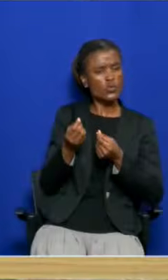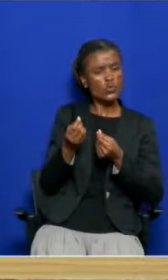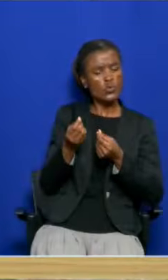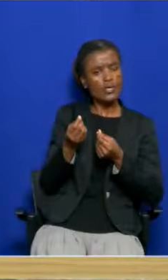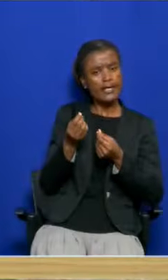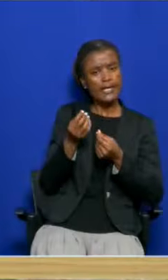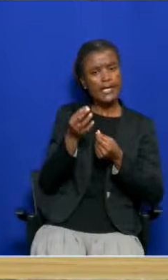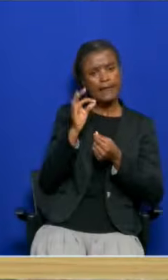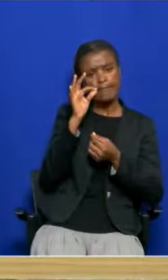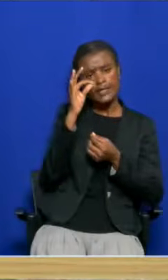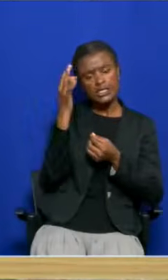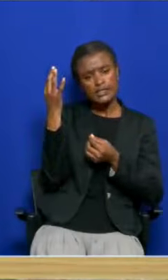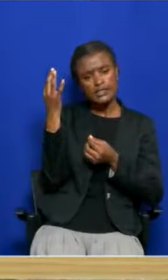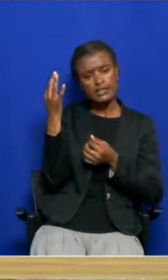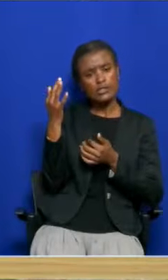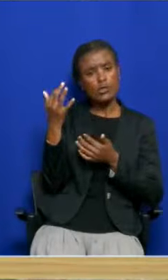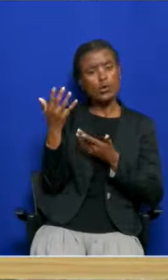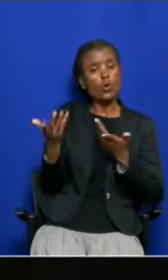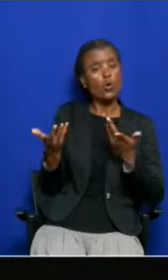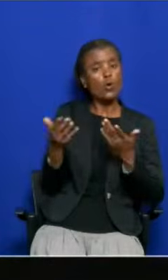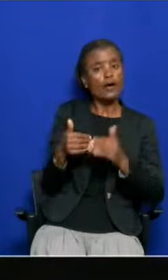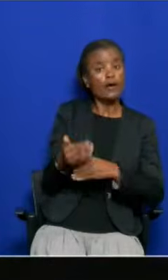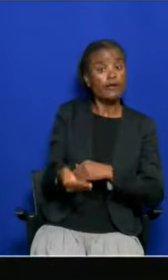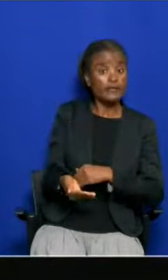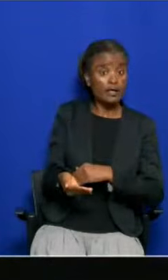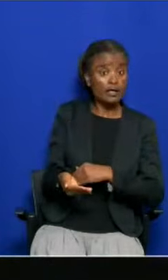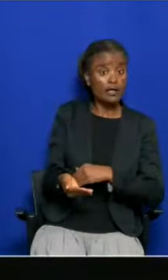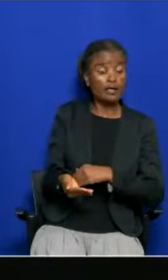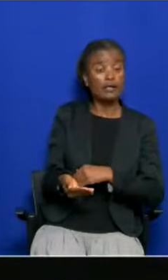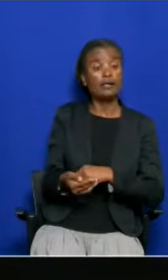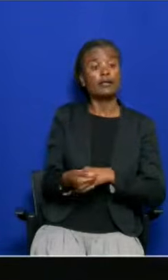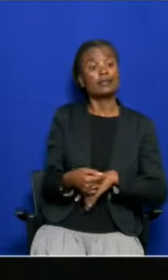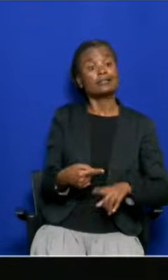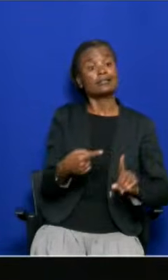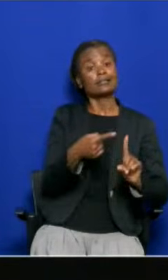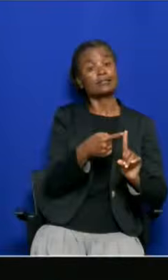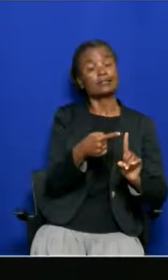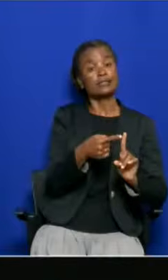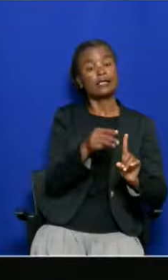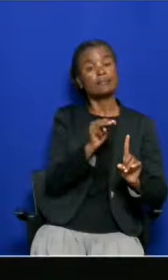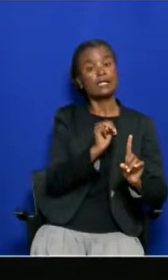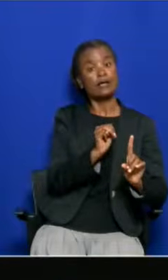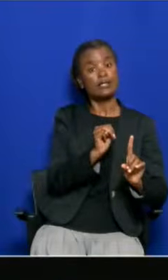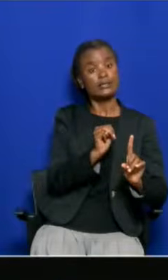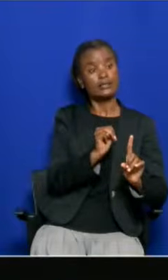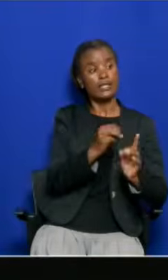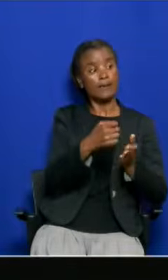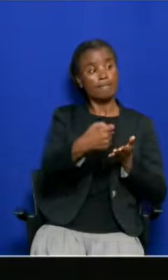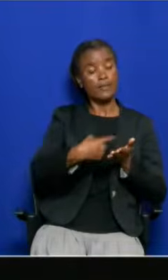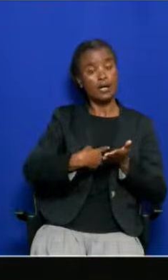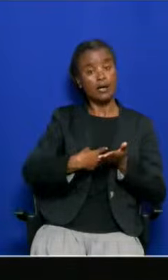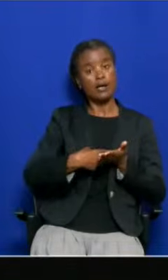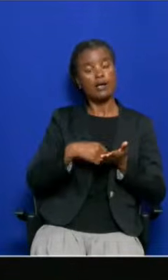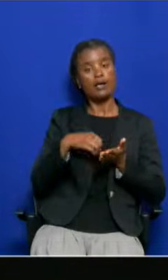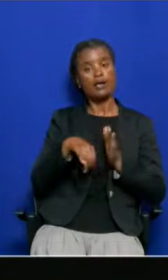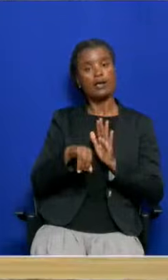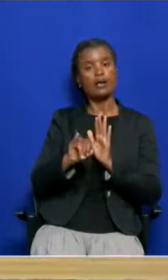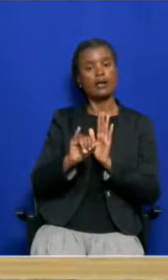a minute after, Mr. Mkhwanazi sent me the ID number of